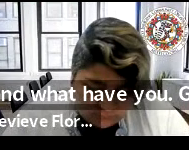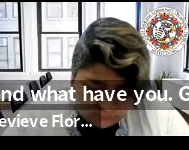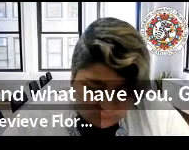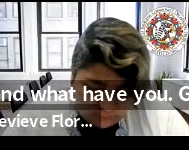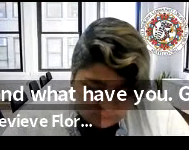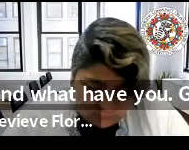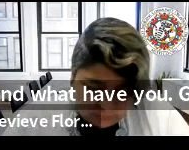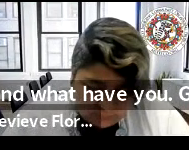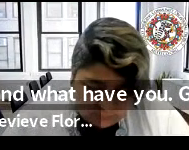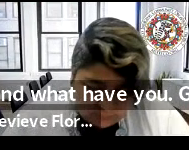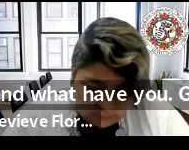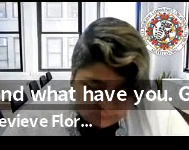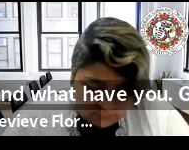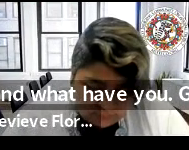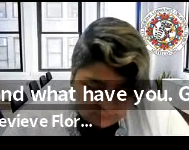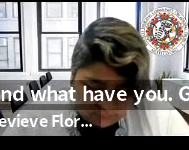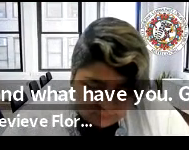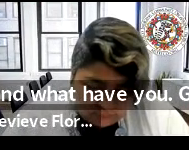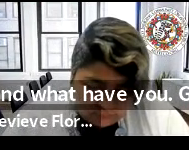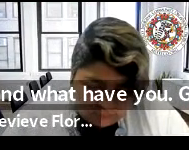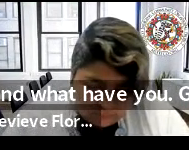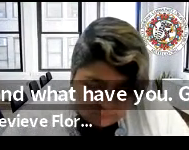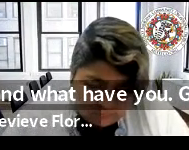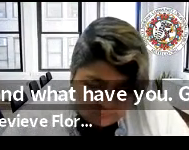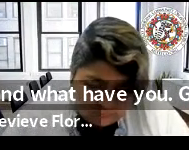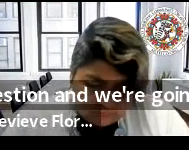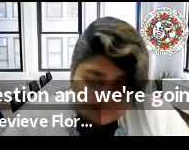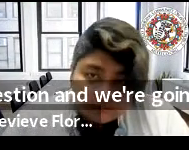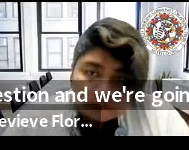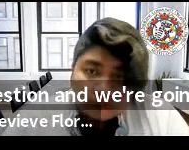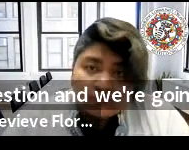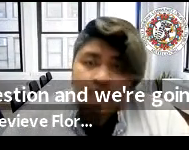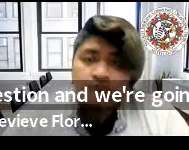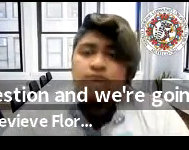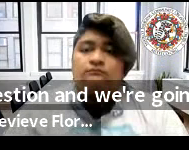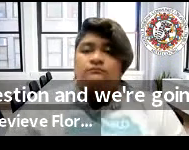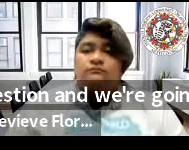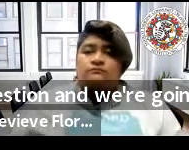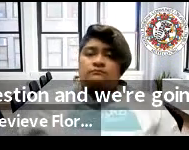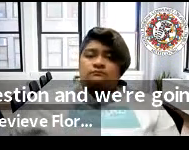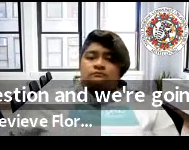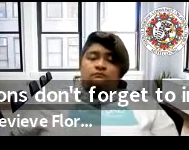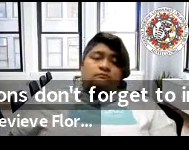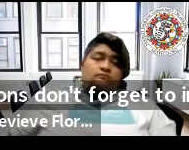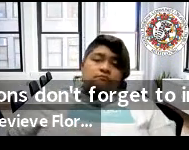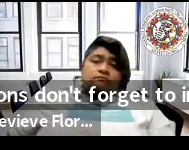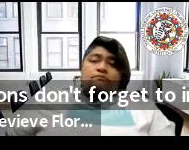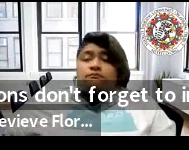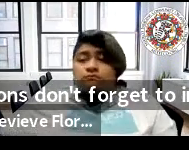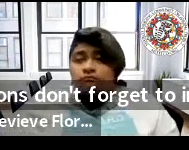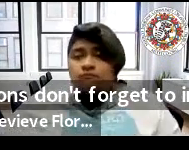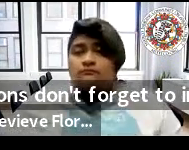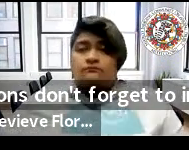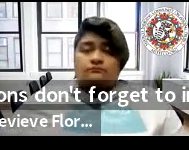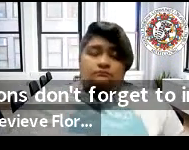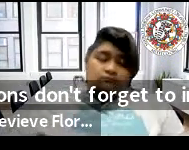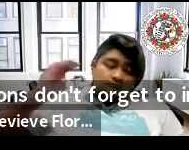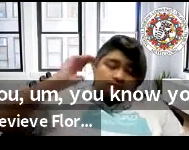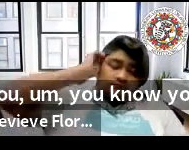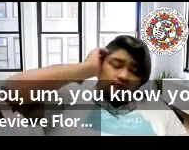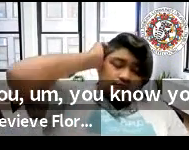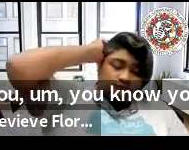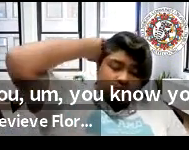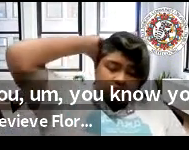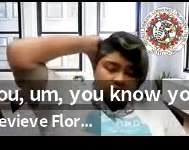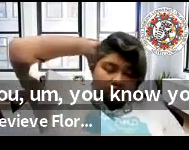question, then we're going to move on to our member reflections. Don't forget to introduce yourself, please. Yeah, thank you. You've guys done a great